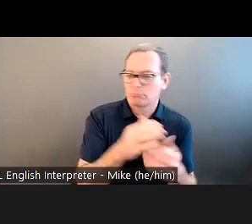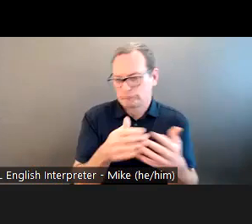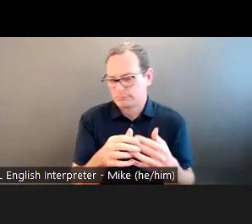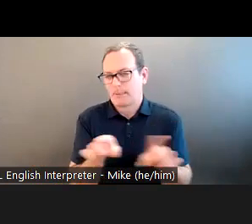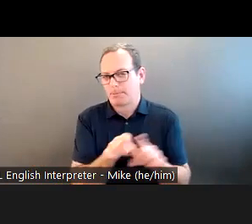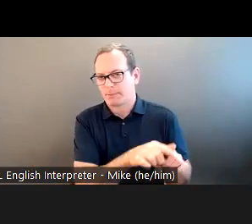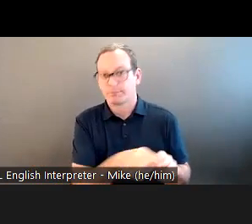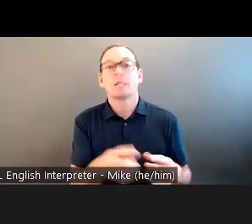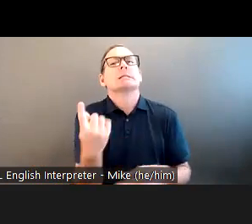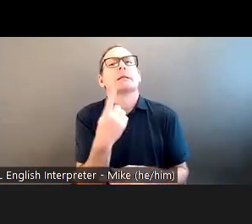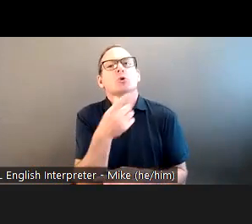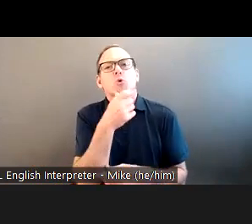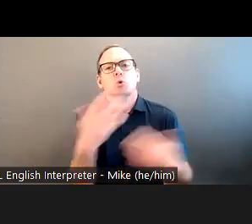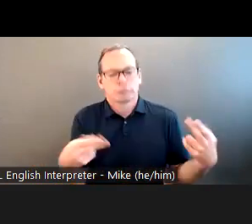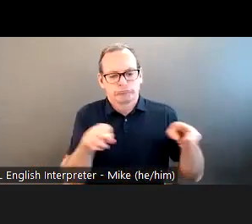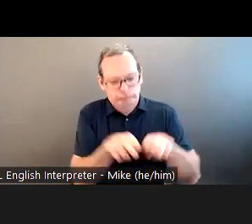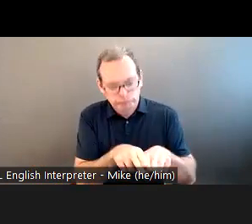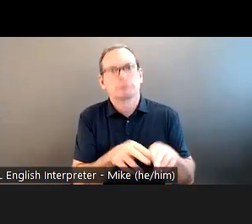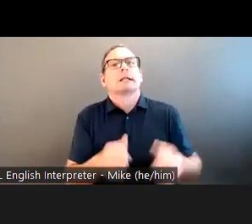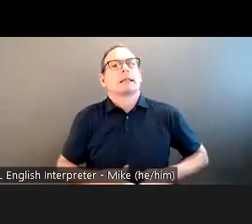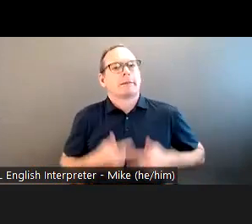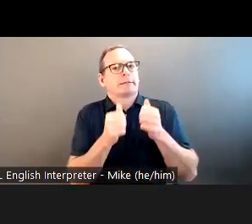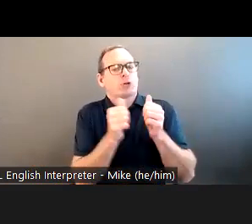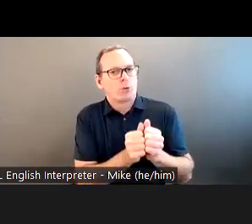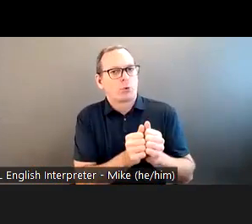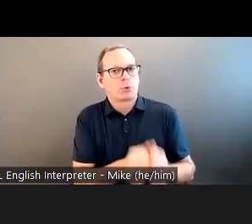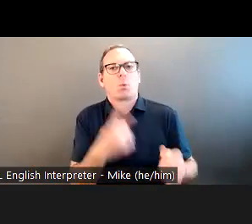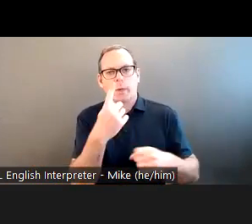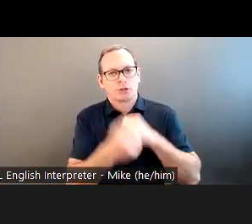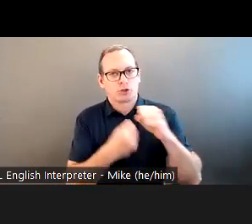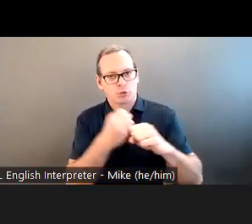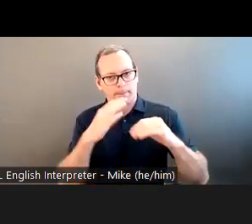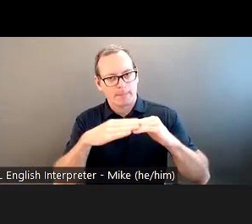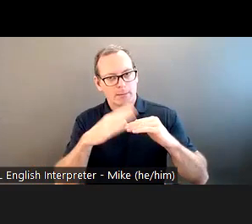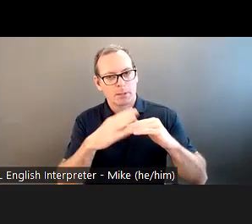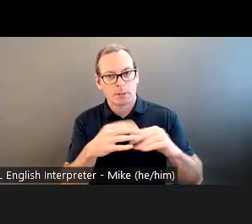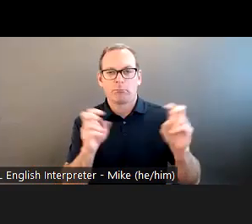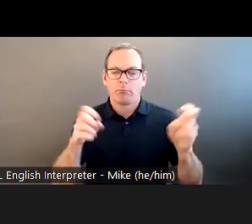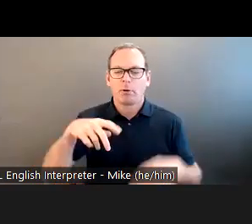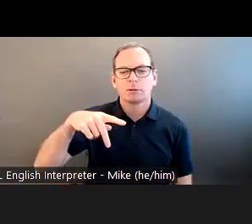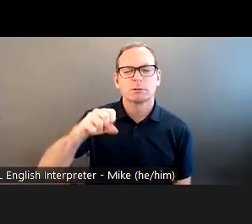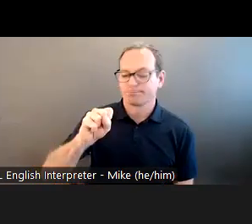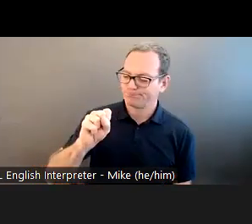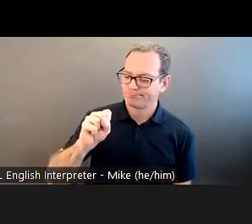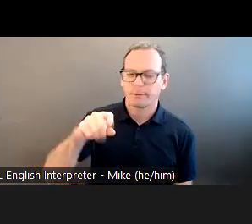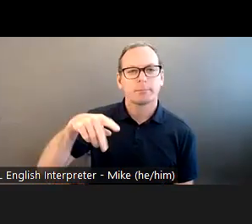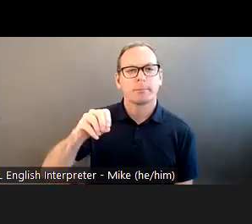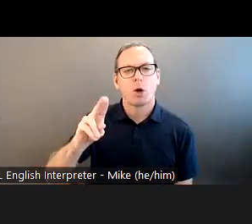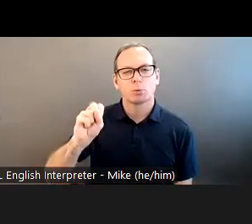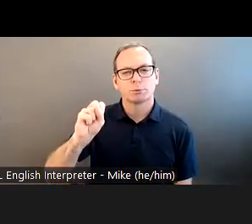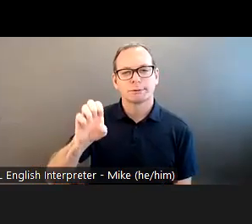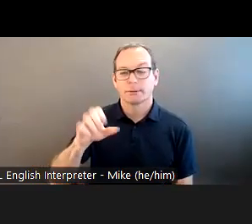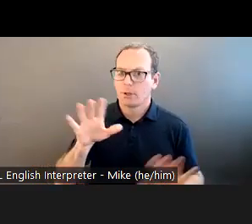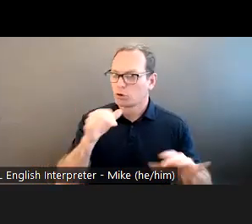conjugal relationship with and living with for 1 year. And your spouse isn't going to be someone who you are living separate and